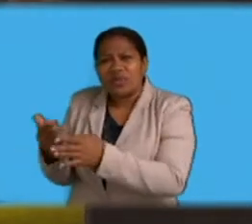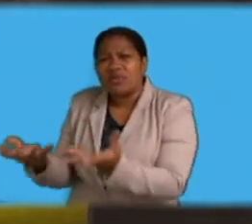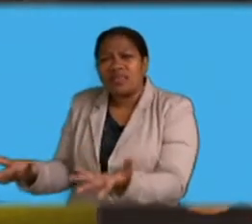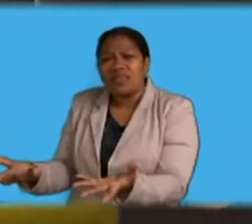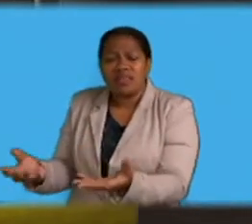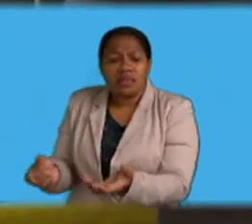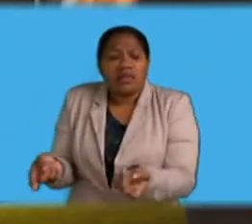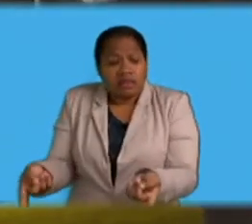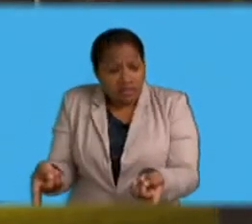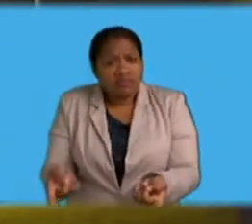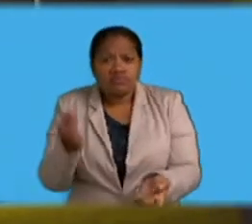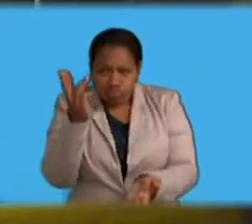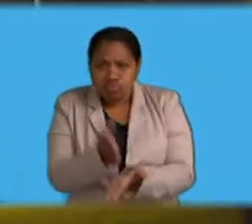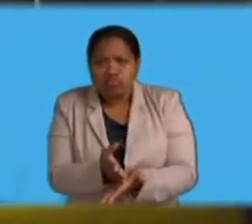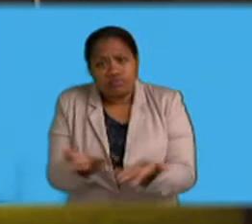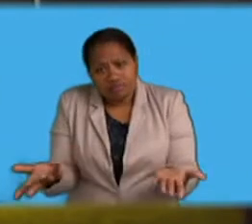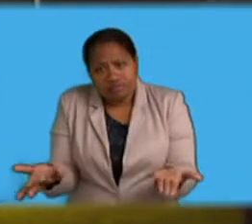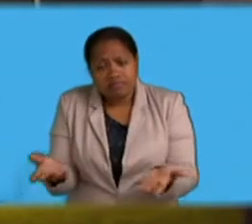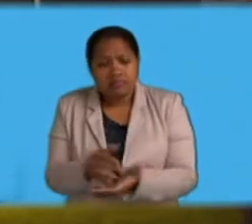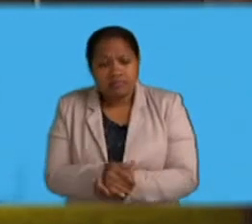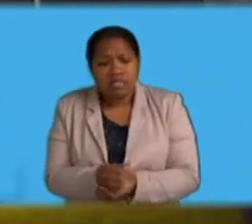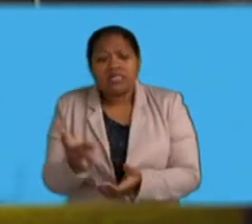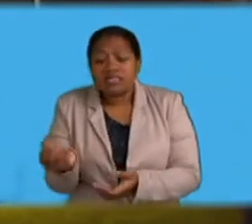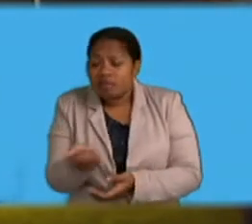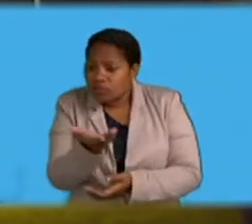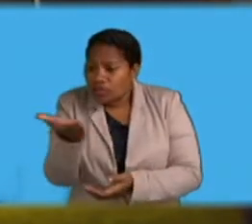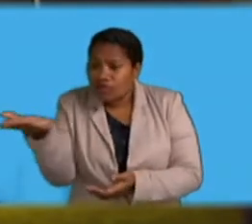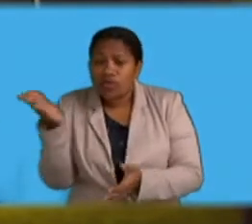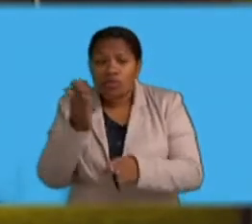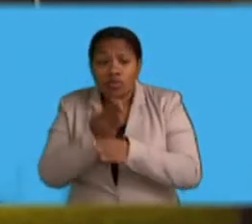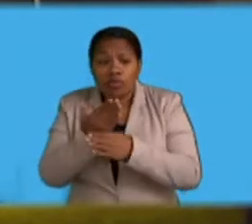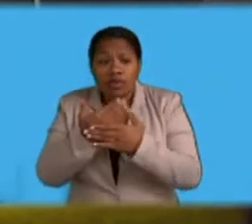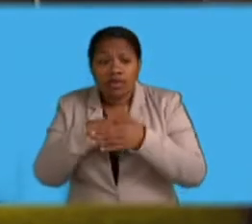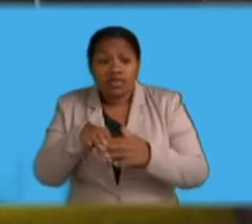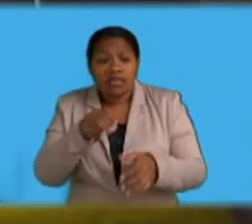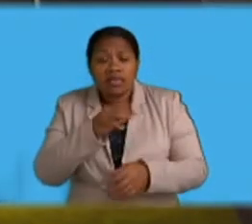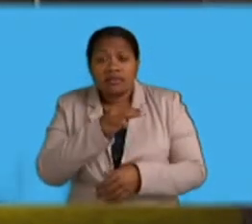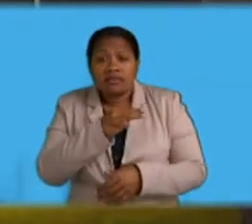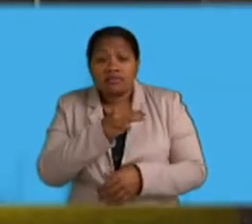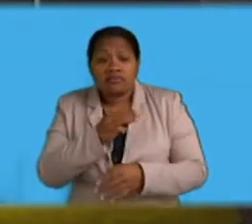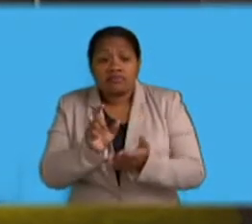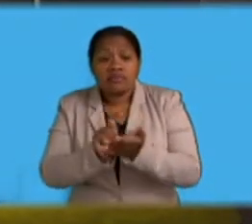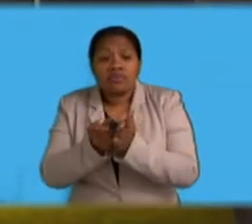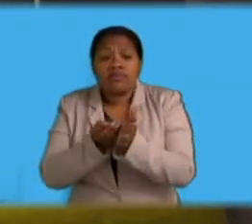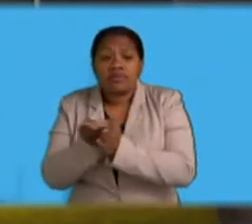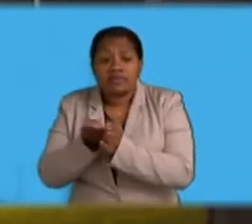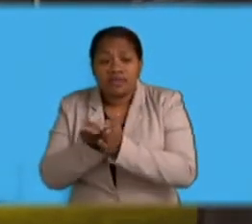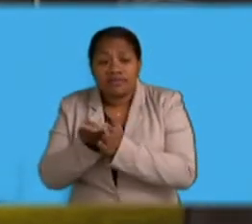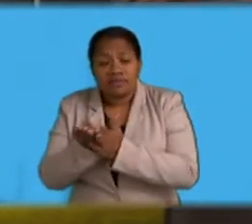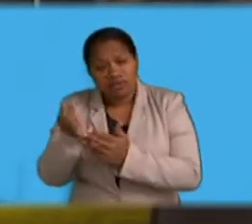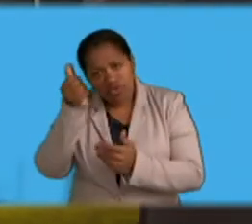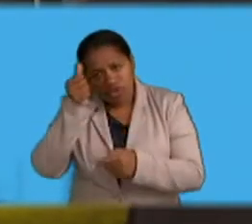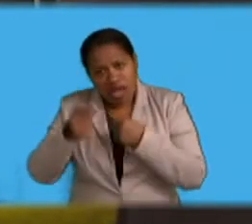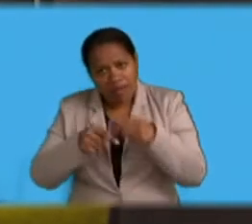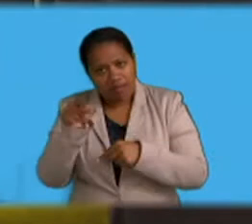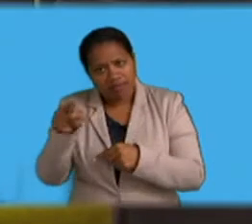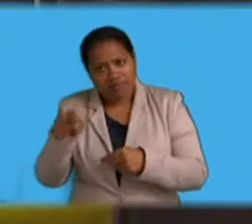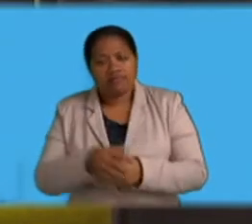fact. Those of you who worked in the civil service ministry know about it. It is a